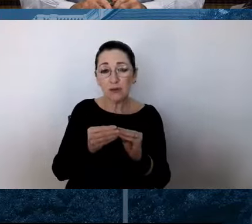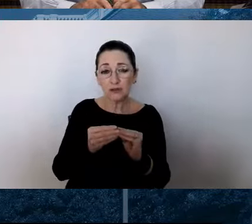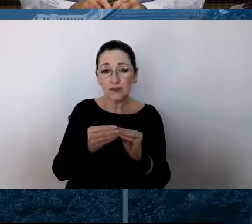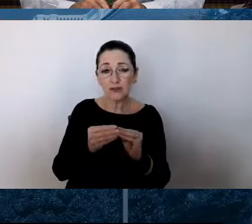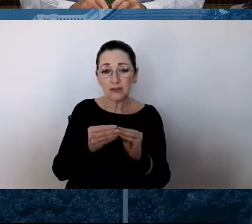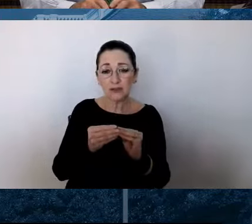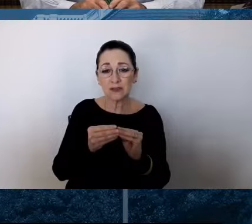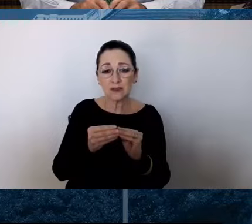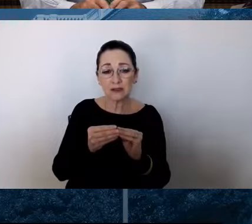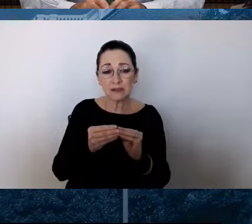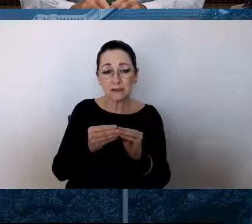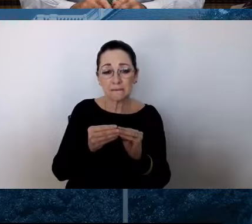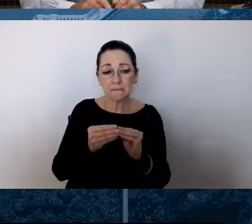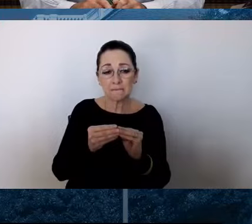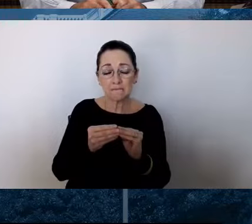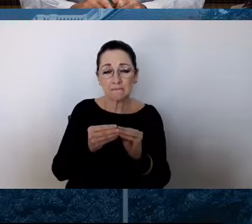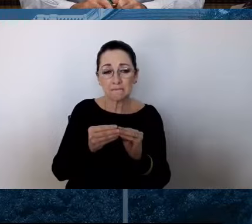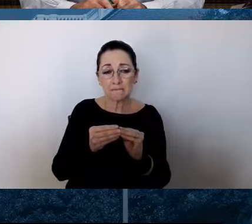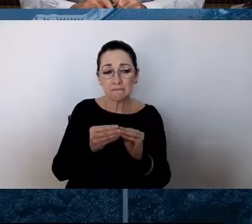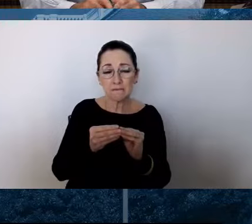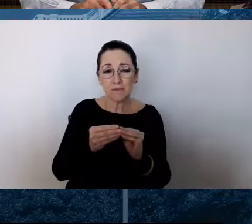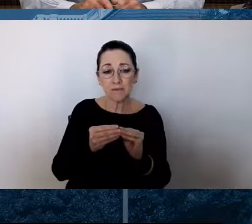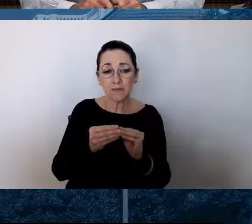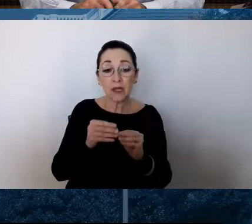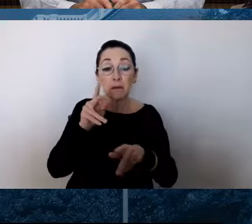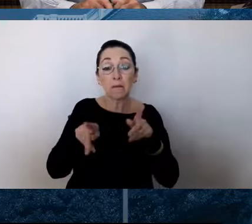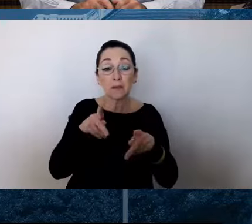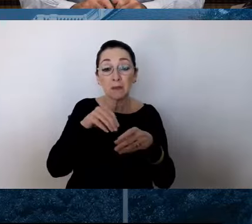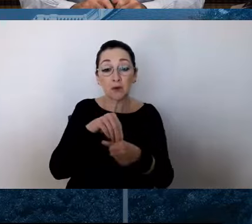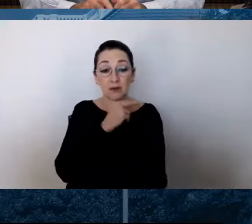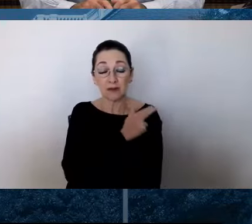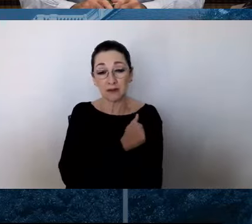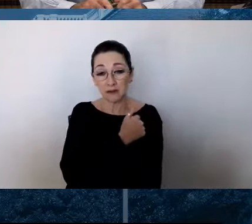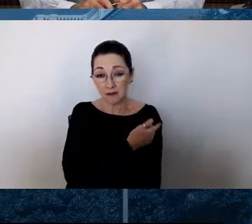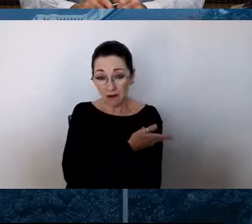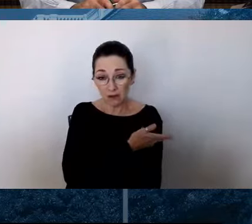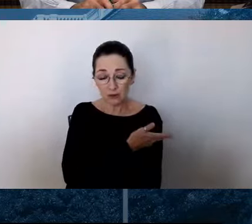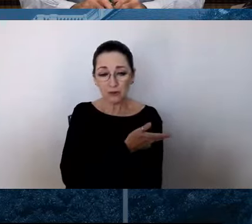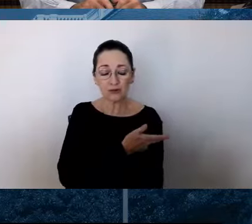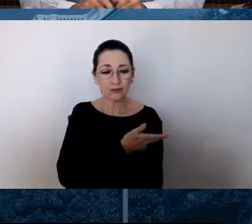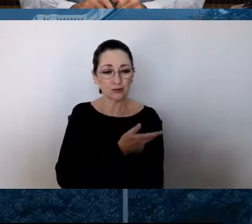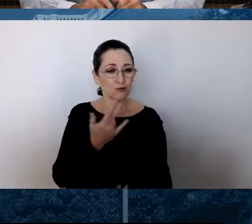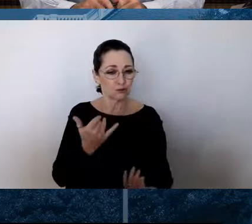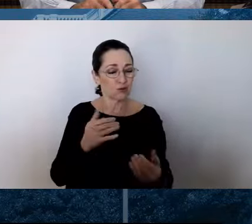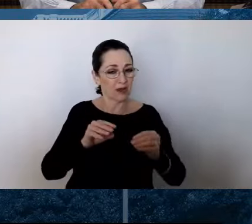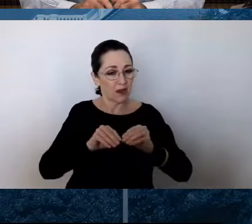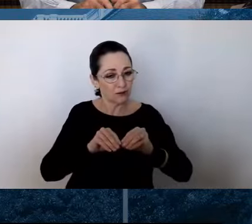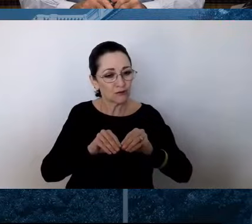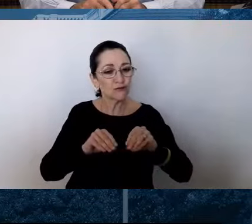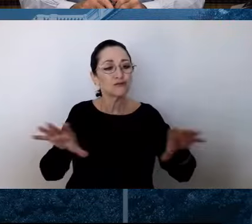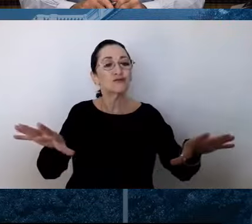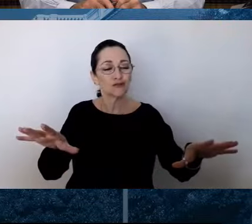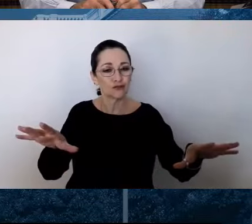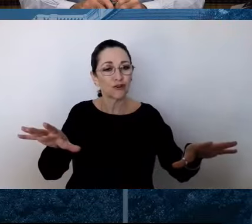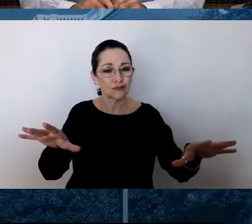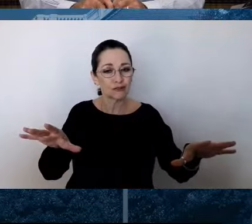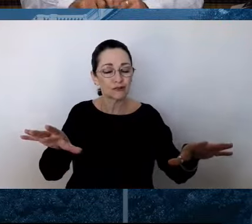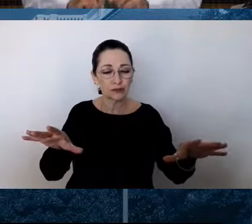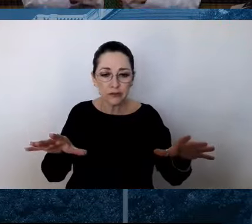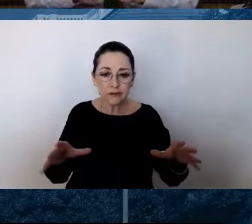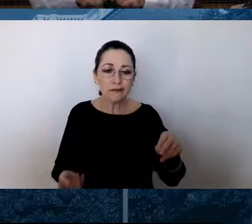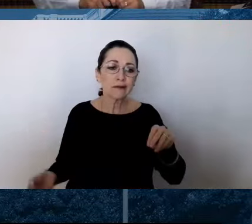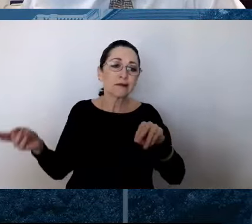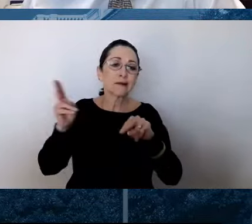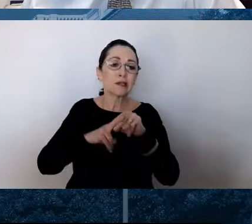their hospitals have more patients in it for other purposes, and so the surge in COVID-19 doesn't help. AJ, give us an